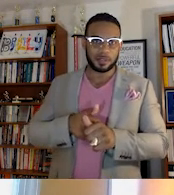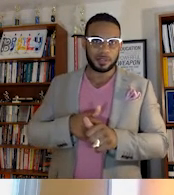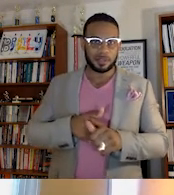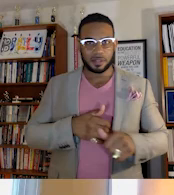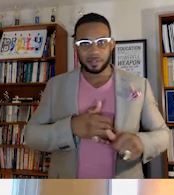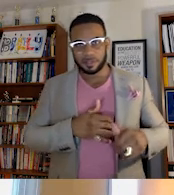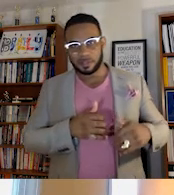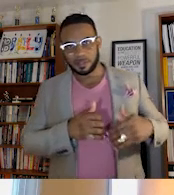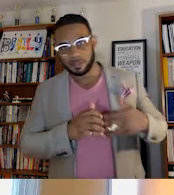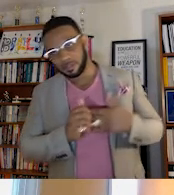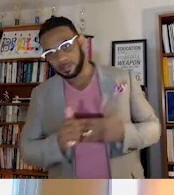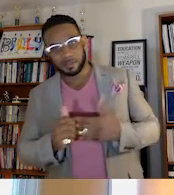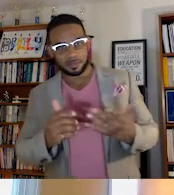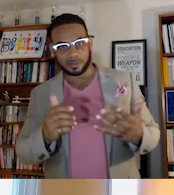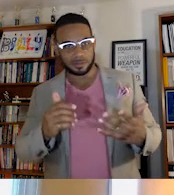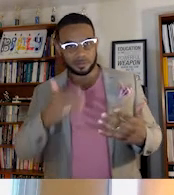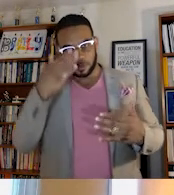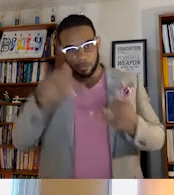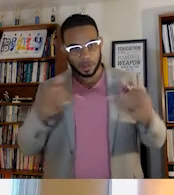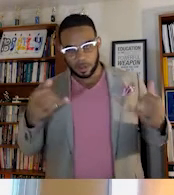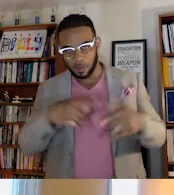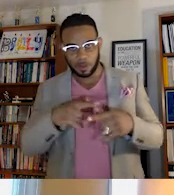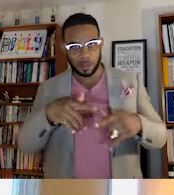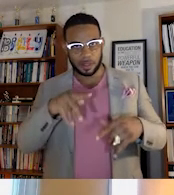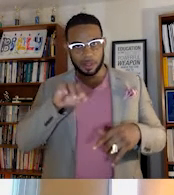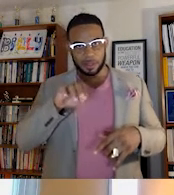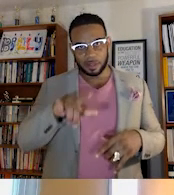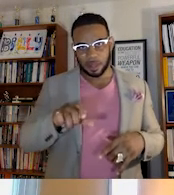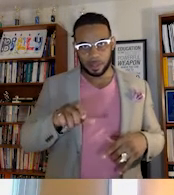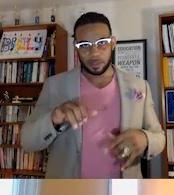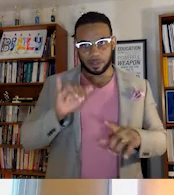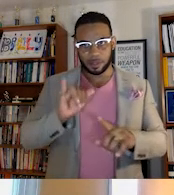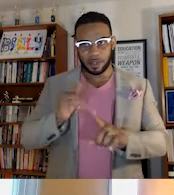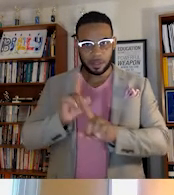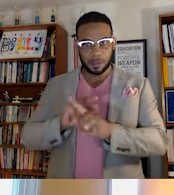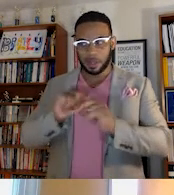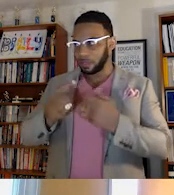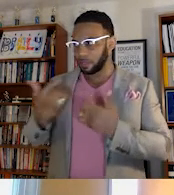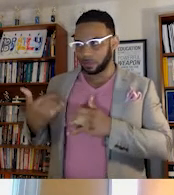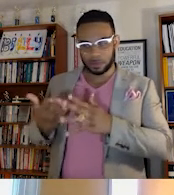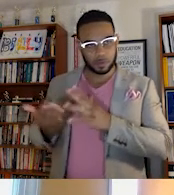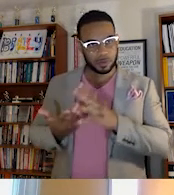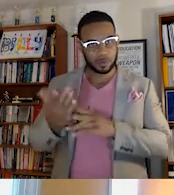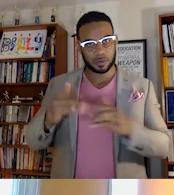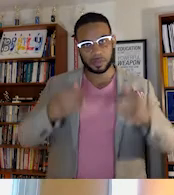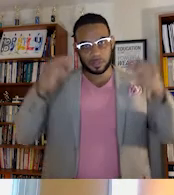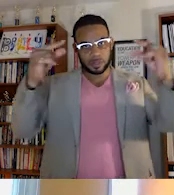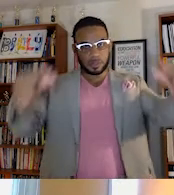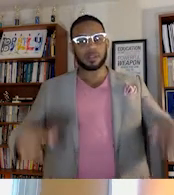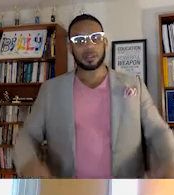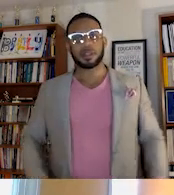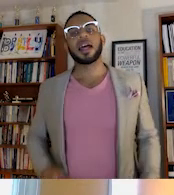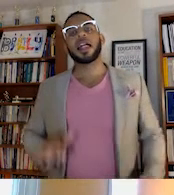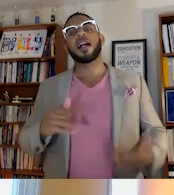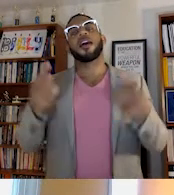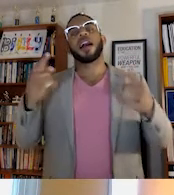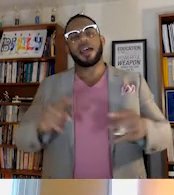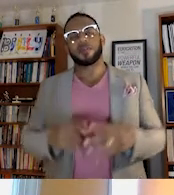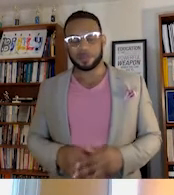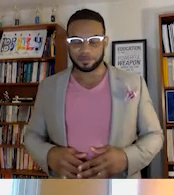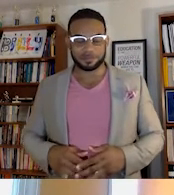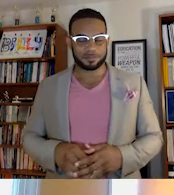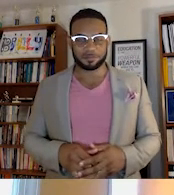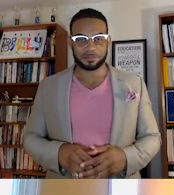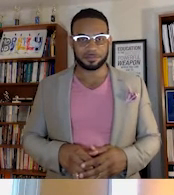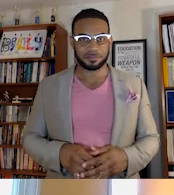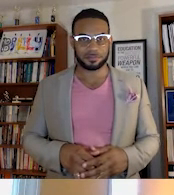the the front end or the tackle so that my team can run it through to the end zone, and that's what happened.